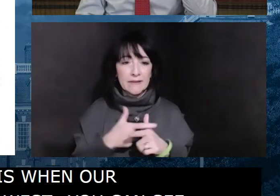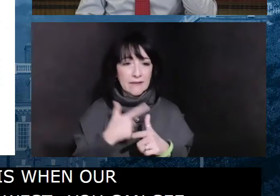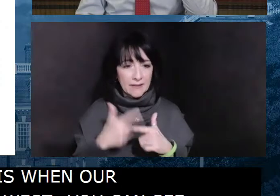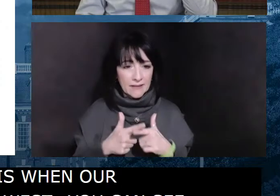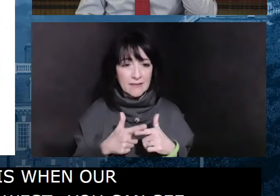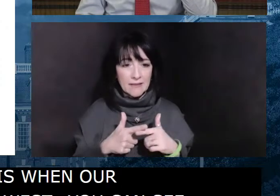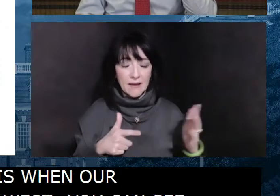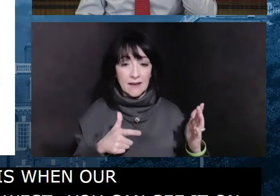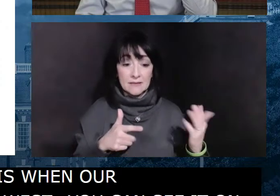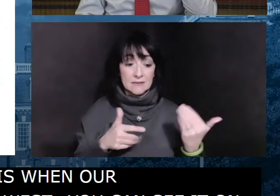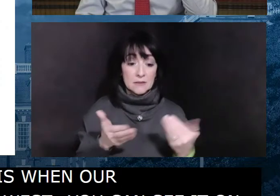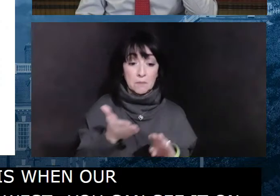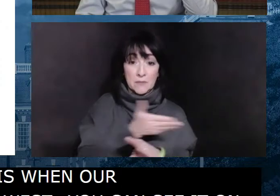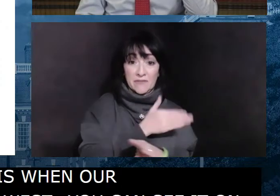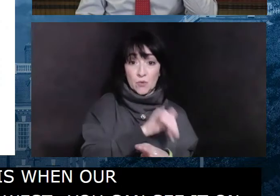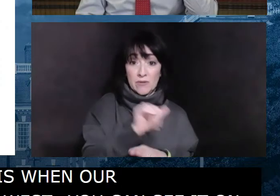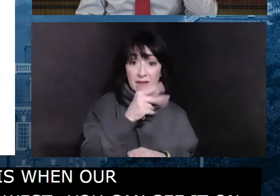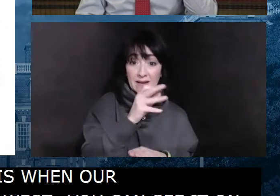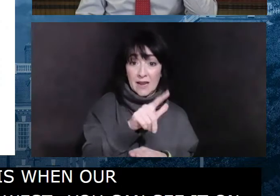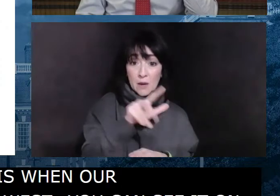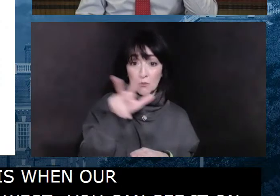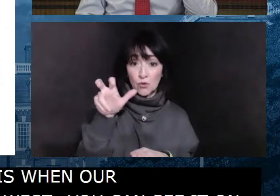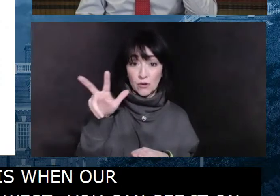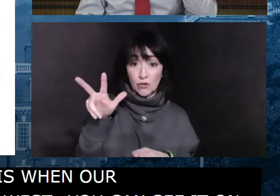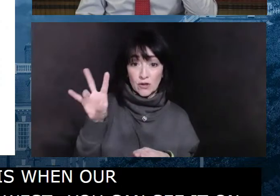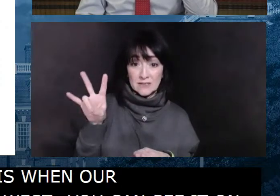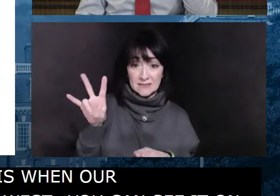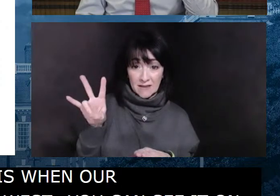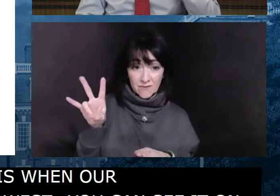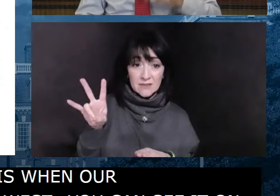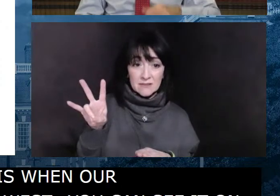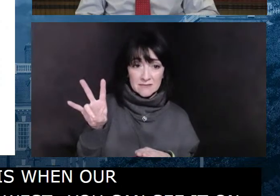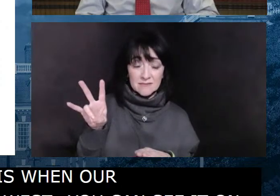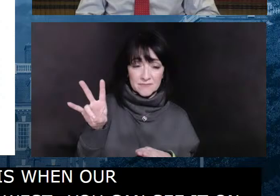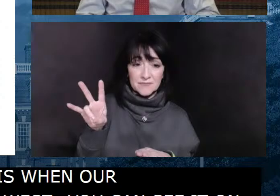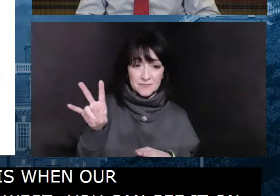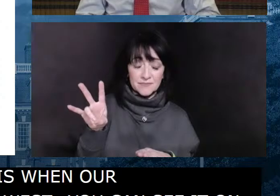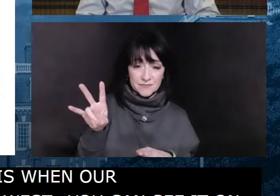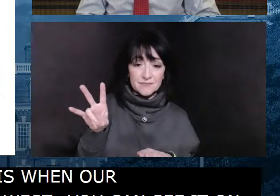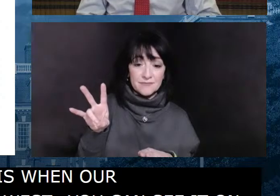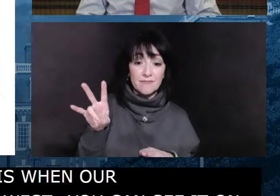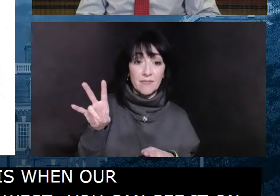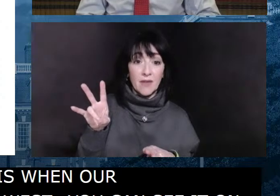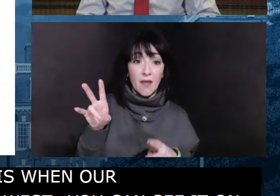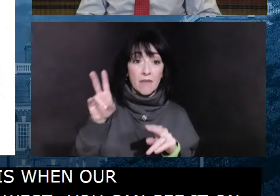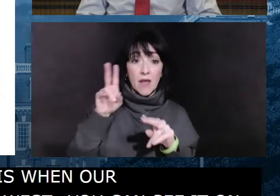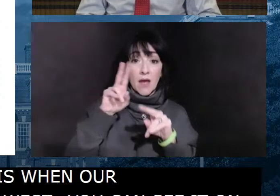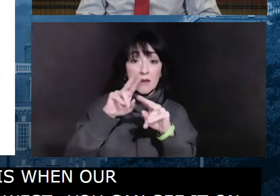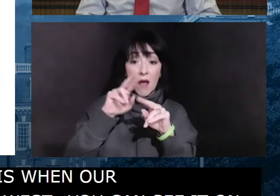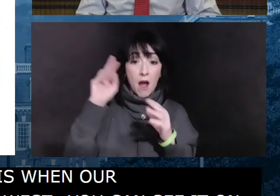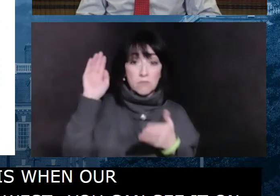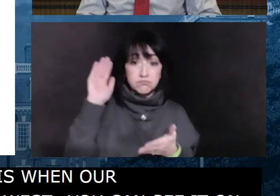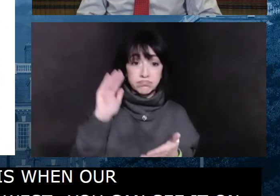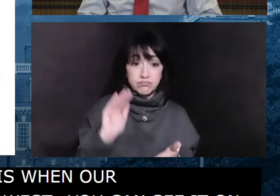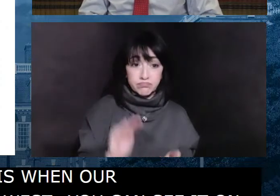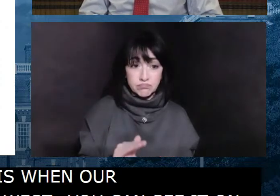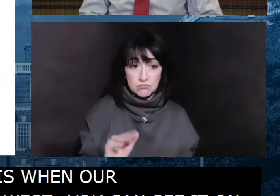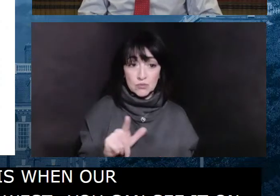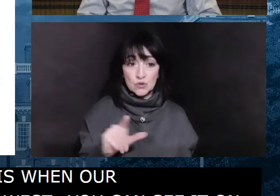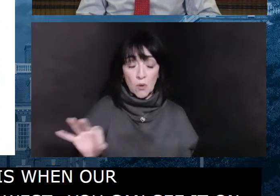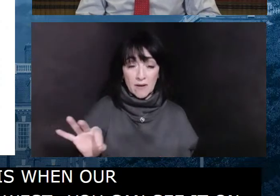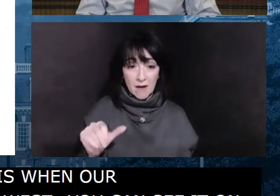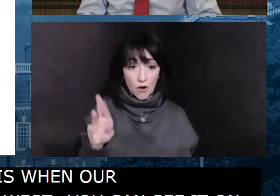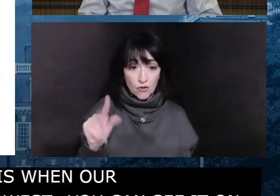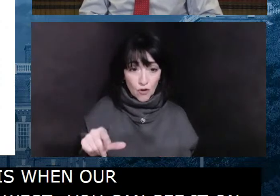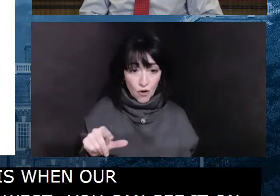in April. And then you see the run up in number of hospitalizations from November to the 2nd to the peak on